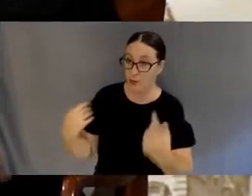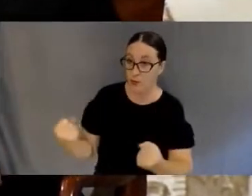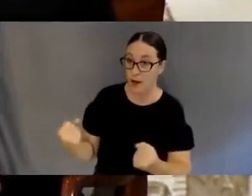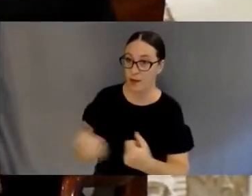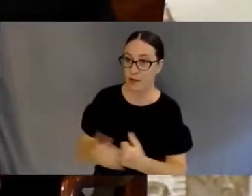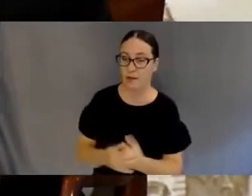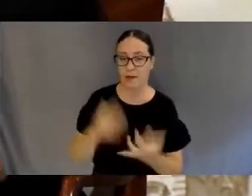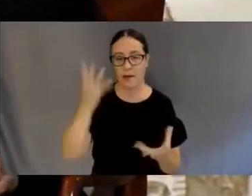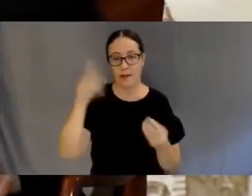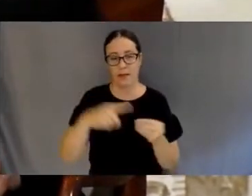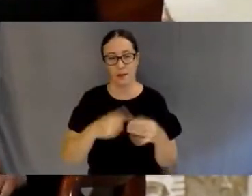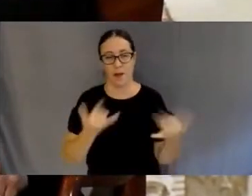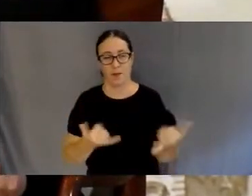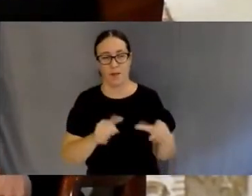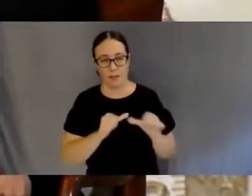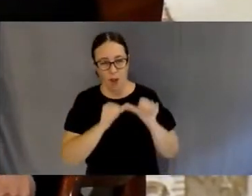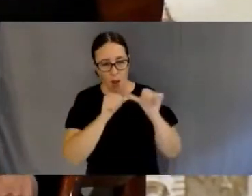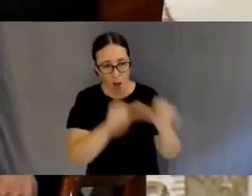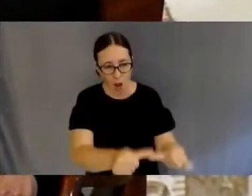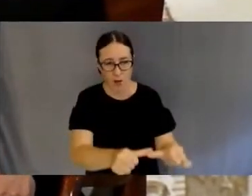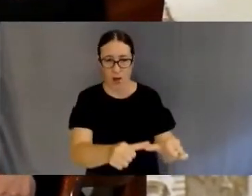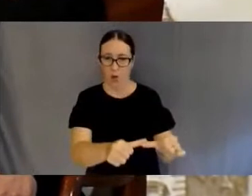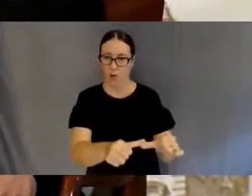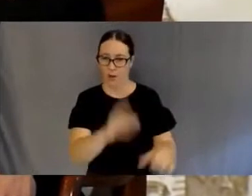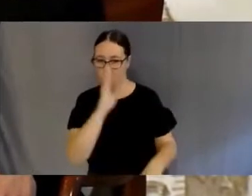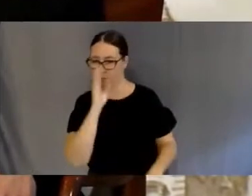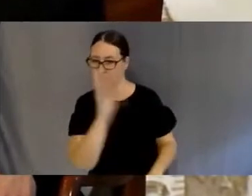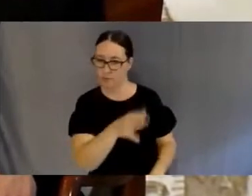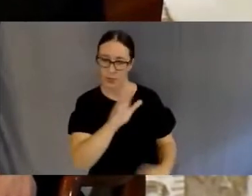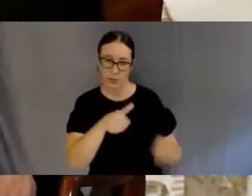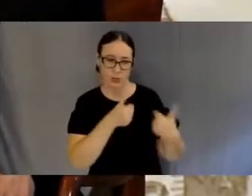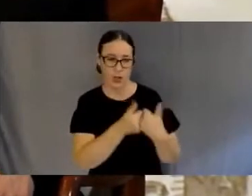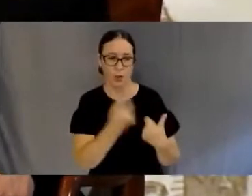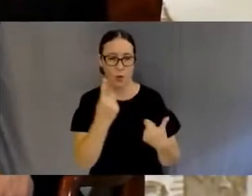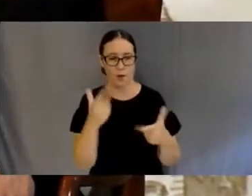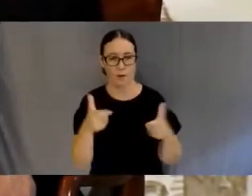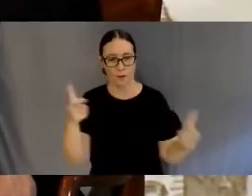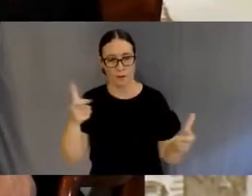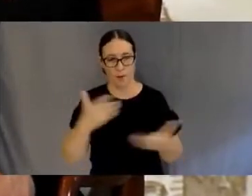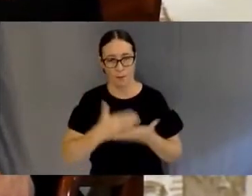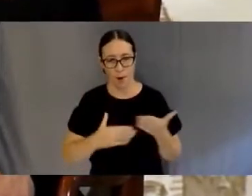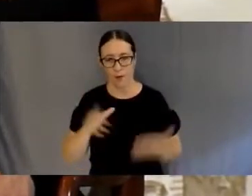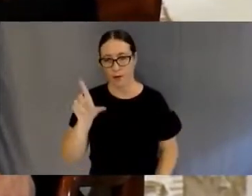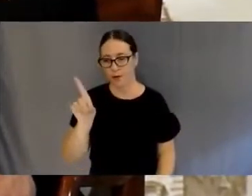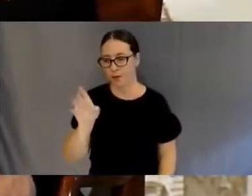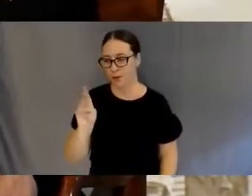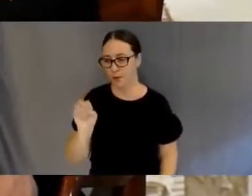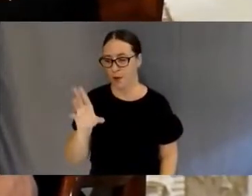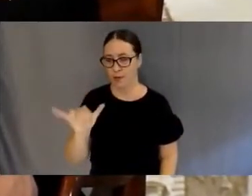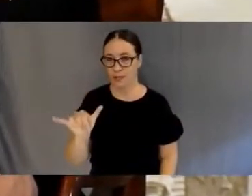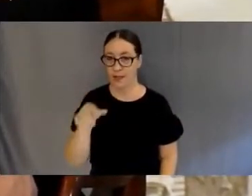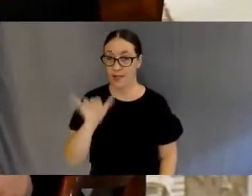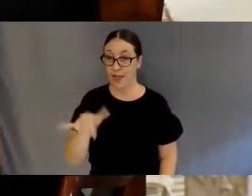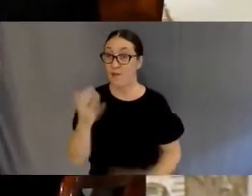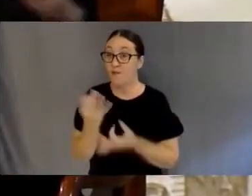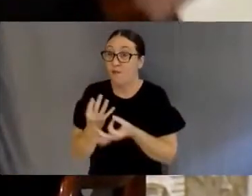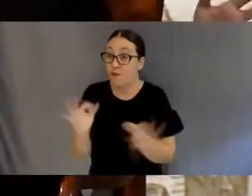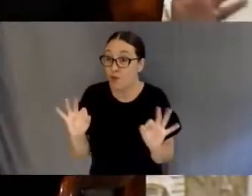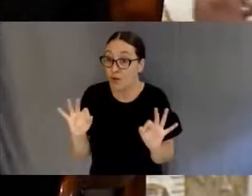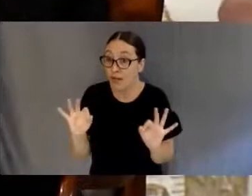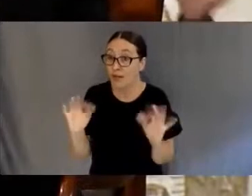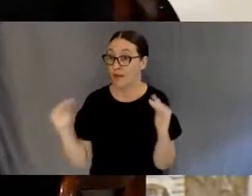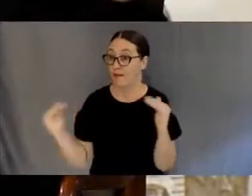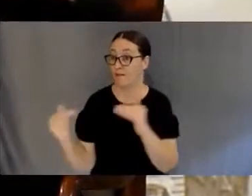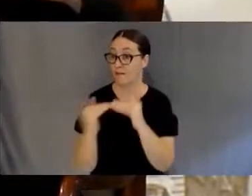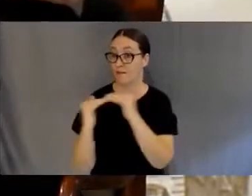like this ongoing blatant challenge to one of the strongest and most important pillars of a democracy, which is free and fair elections, I